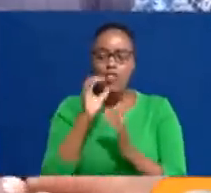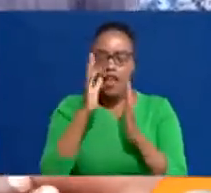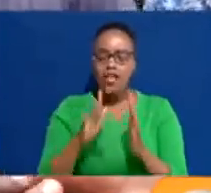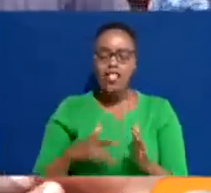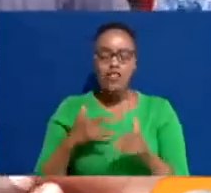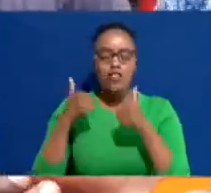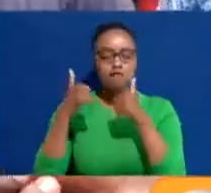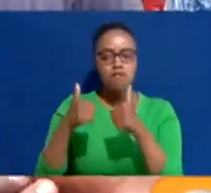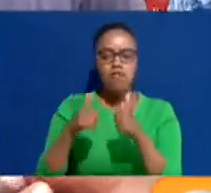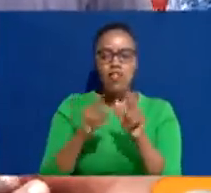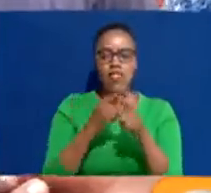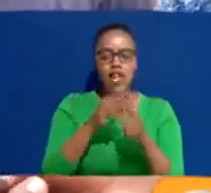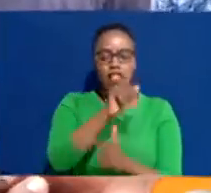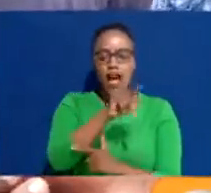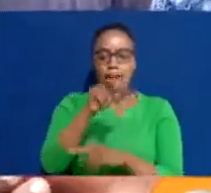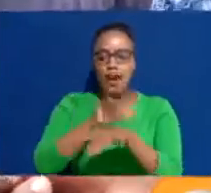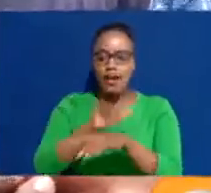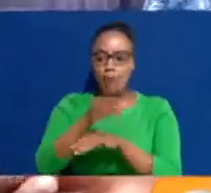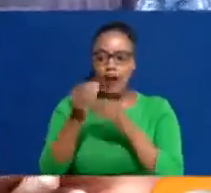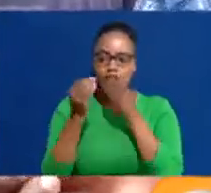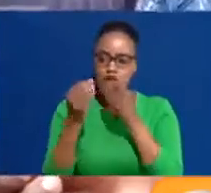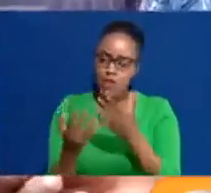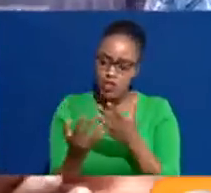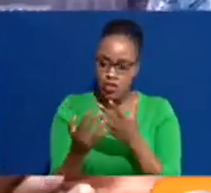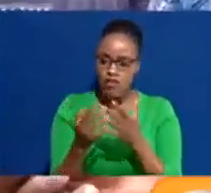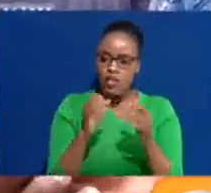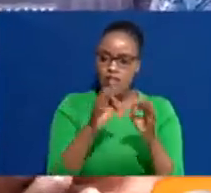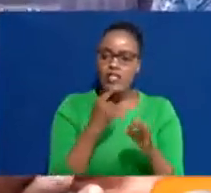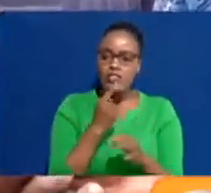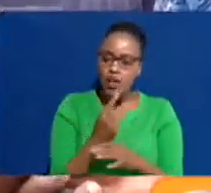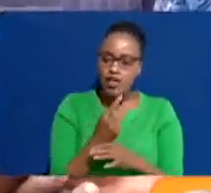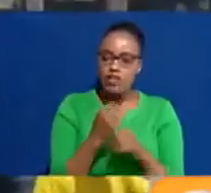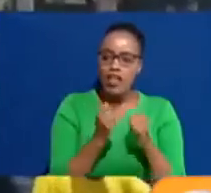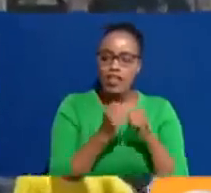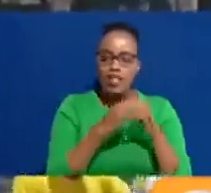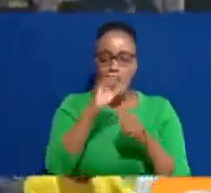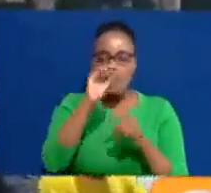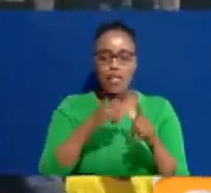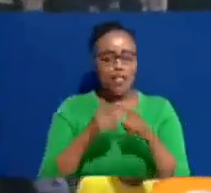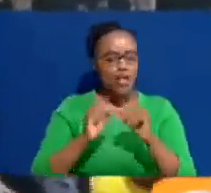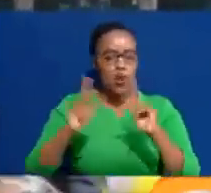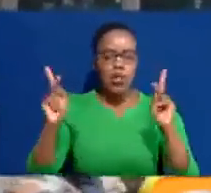vizuri, application naye apate commission yake, ile ambayo ameambiwa ni 18% and below.